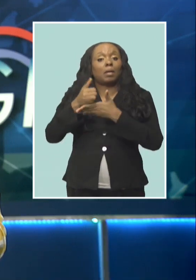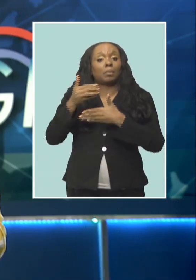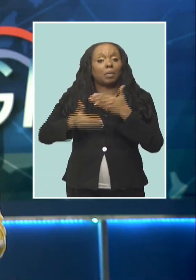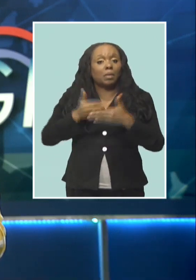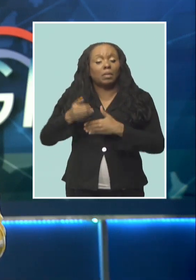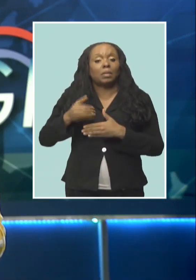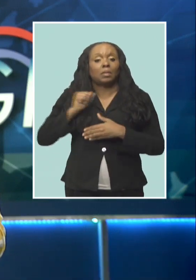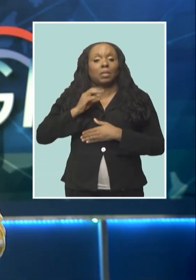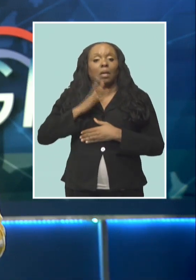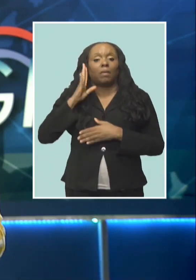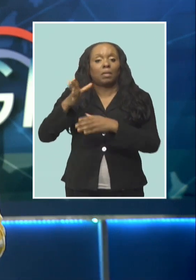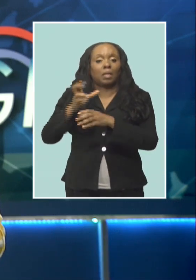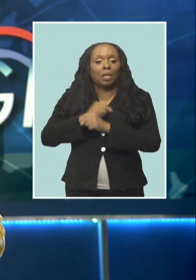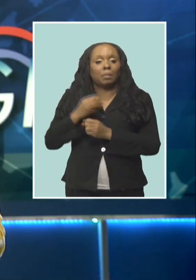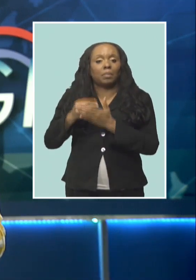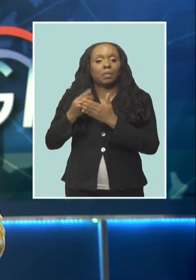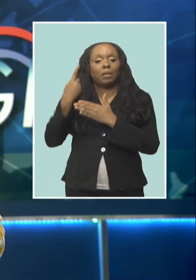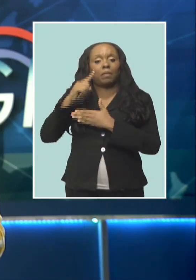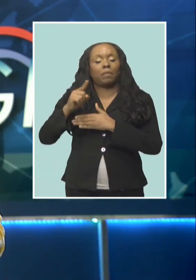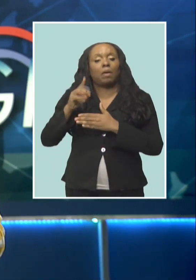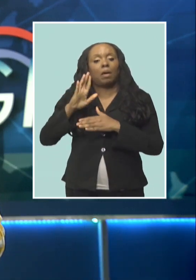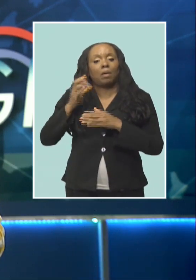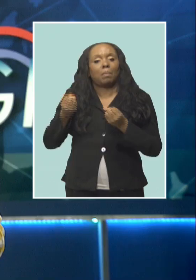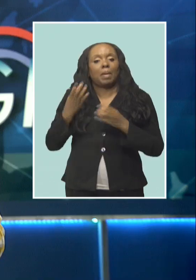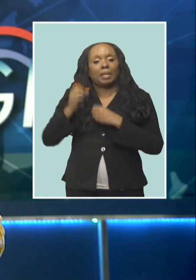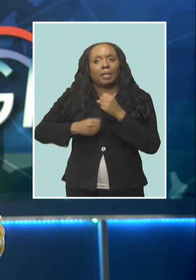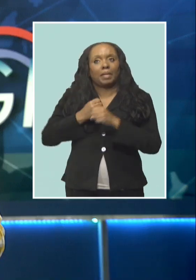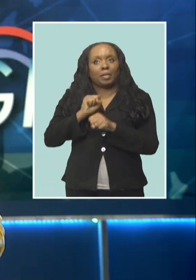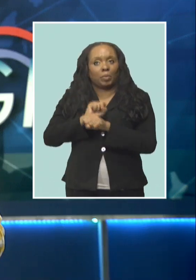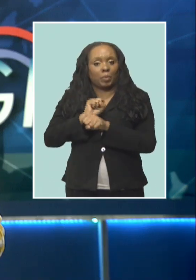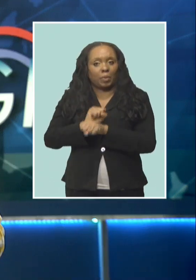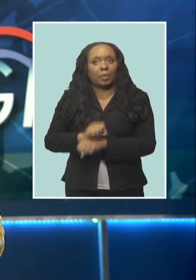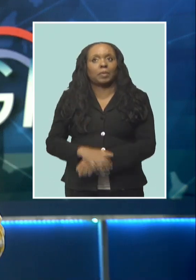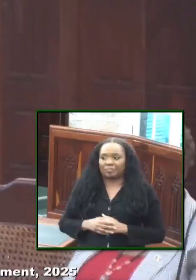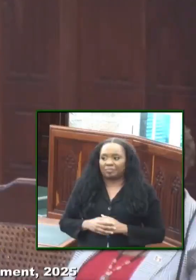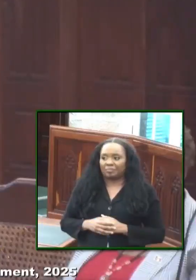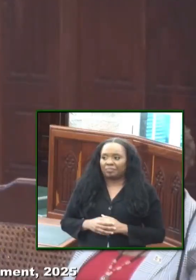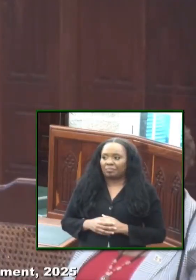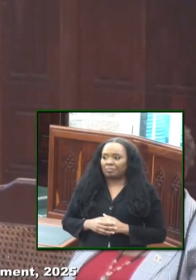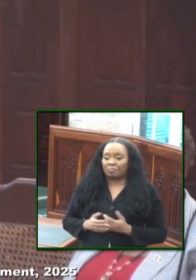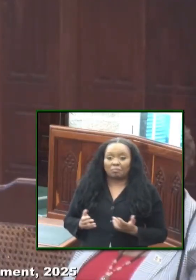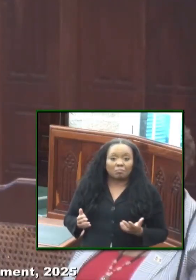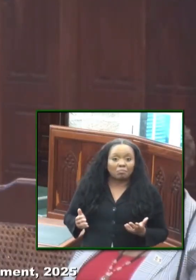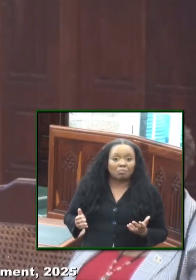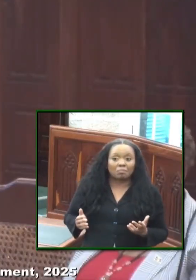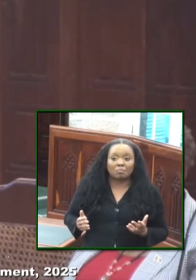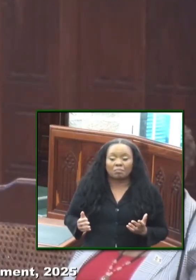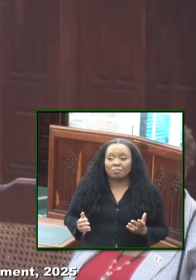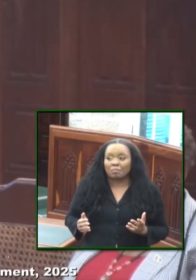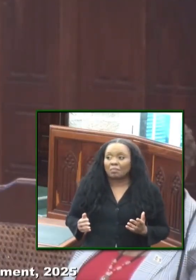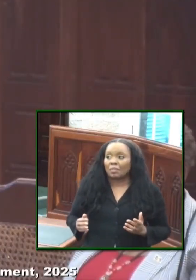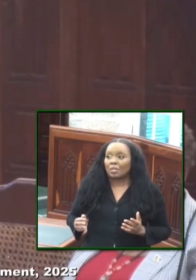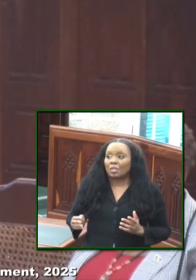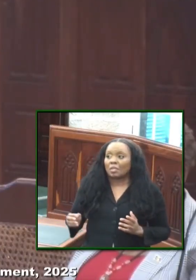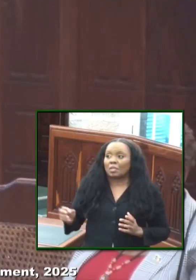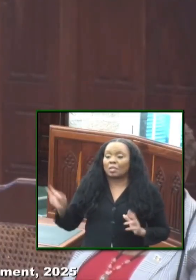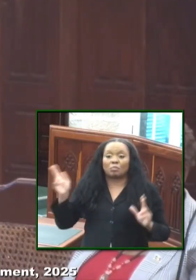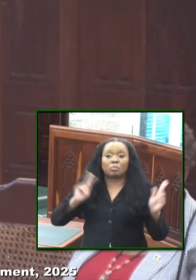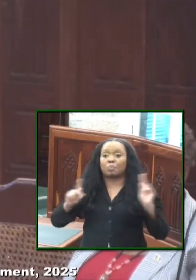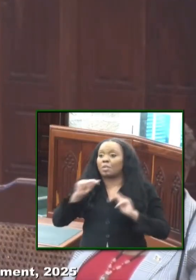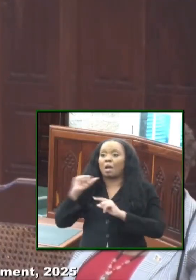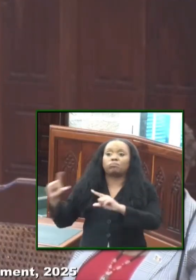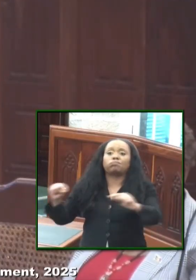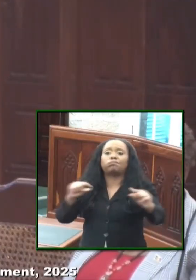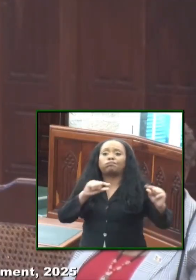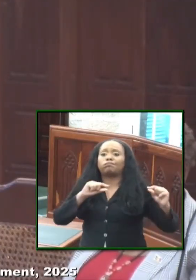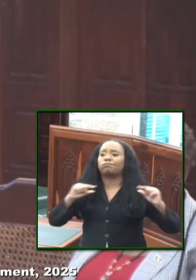will receive severance pay for their years of service. You ain't hearing nobody going out there and saying we are disadvantaged,